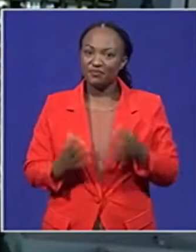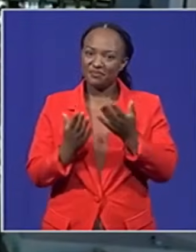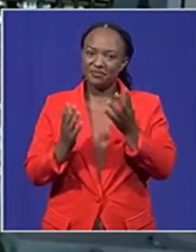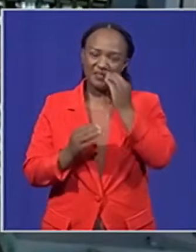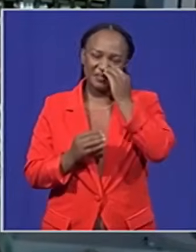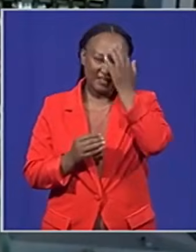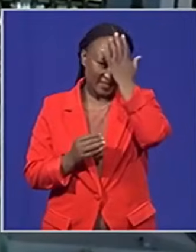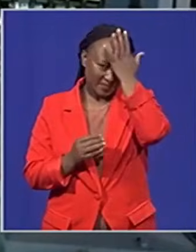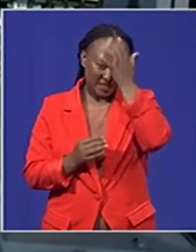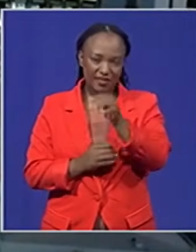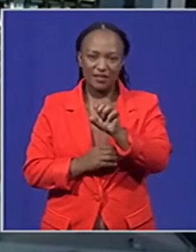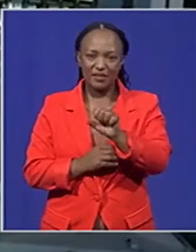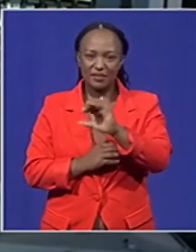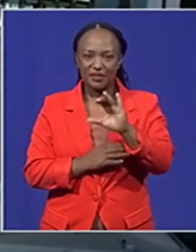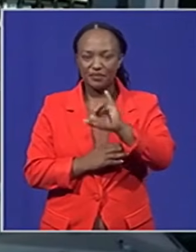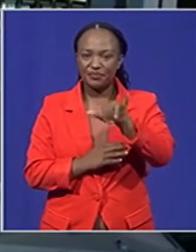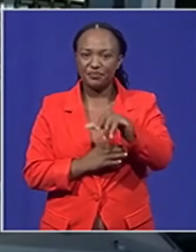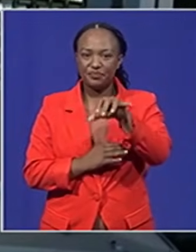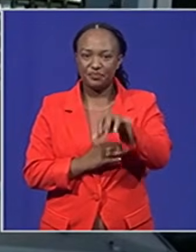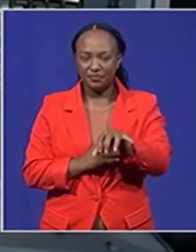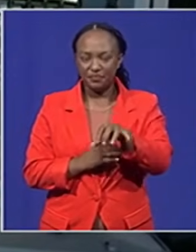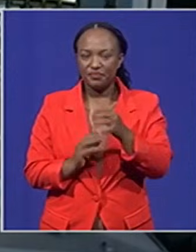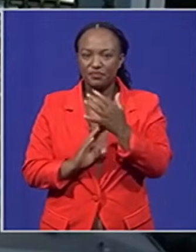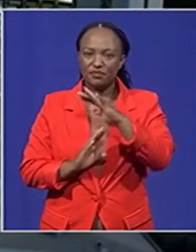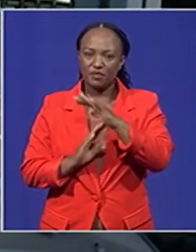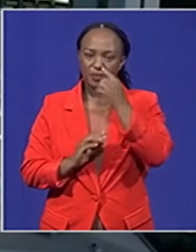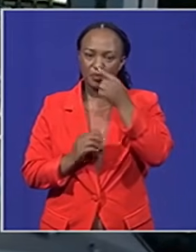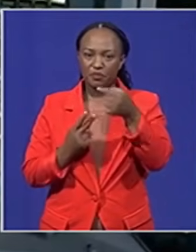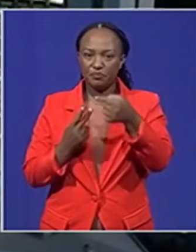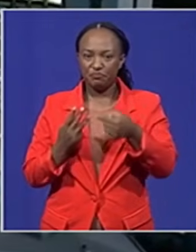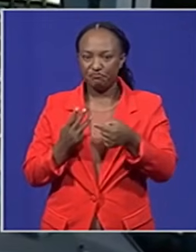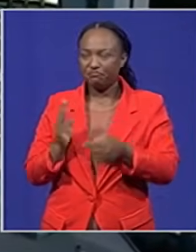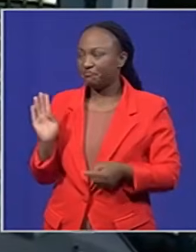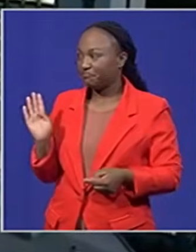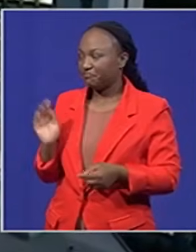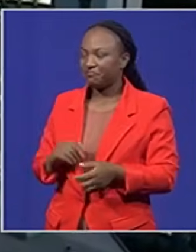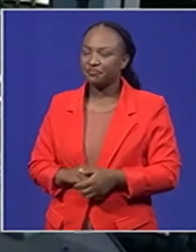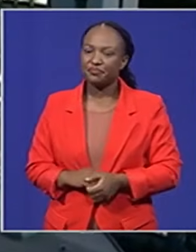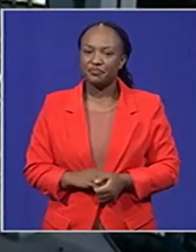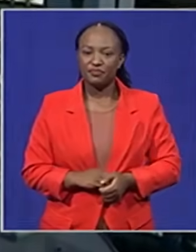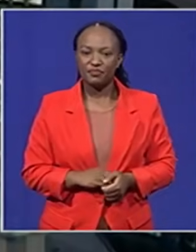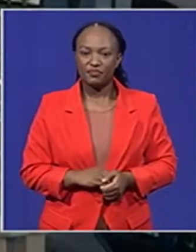Check ditaba tša Sepedi tša SABC 2 go tšwa ka Auckland Park, Johannesburg. Ditlhogo tša tšona ke tše.